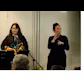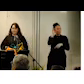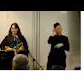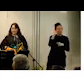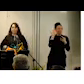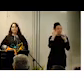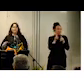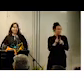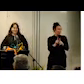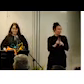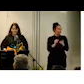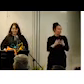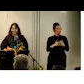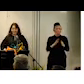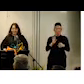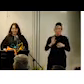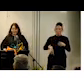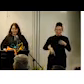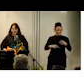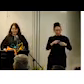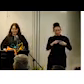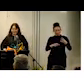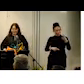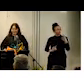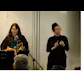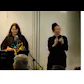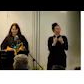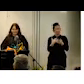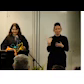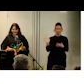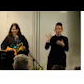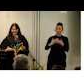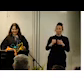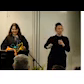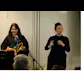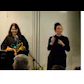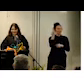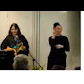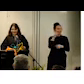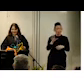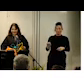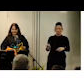these experiences have brought me to where I am today. So I'm,